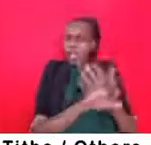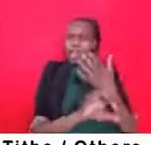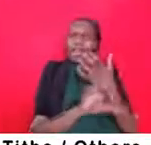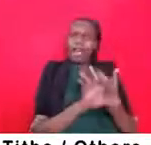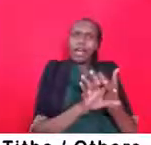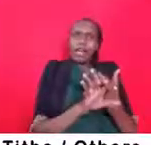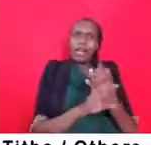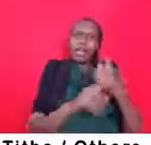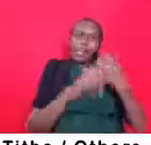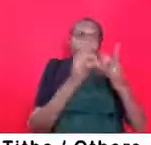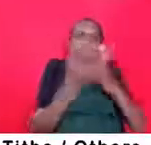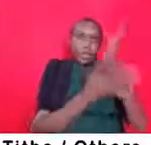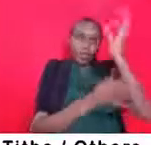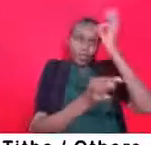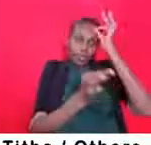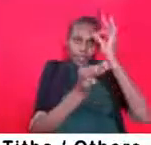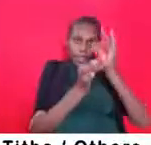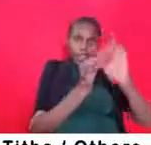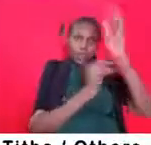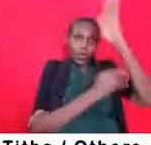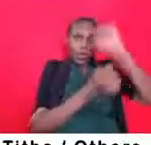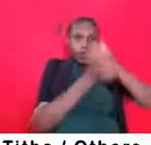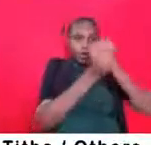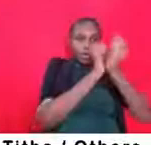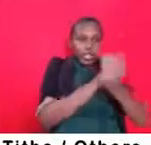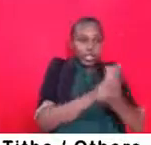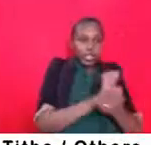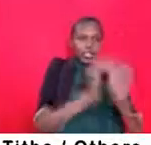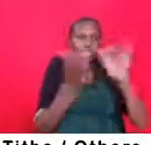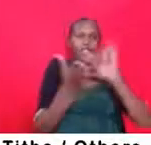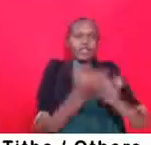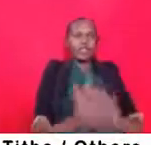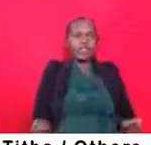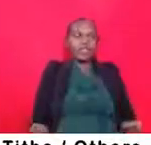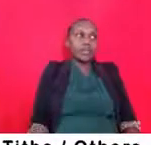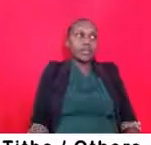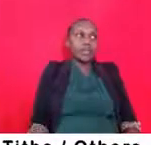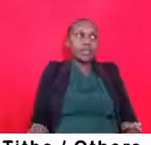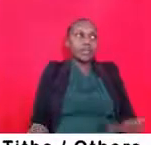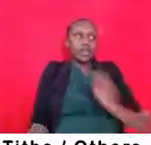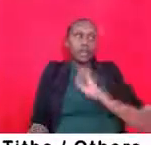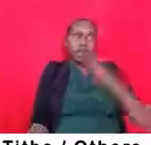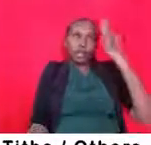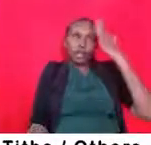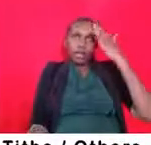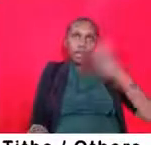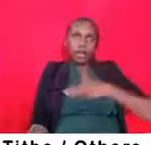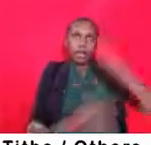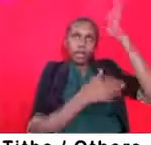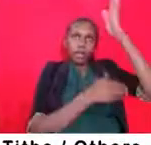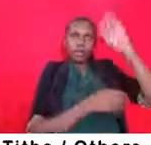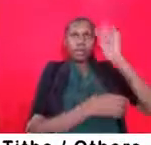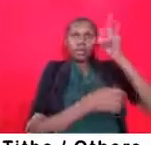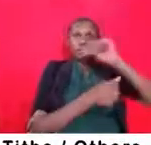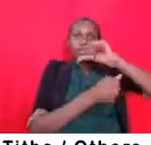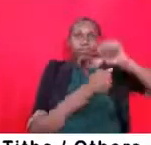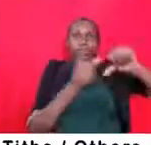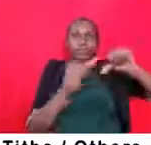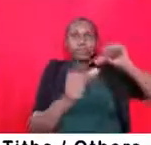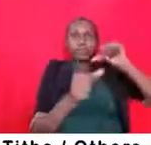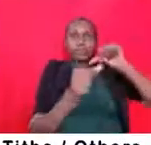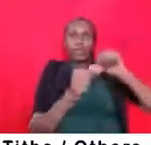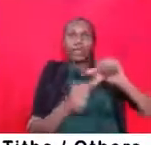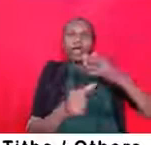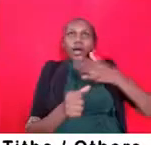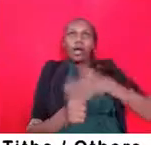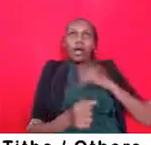kwa imani Mungu atabadilisha mambo. I know my God will turn it